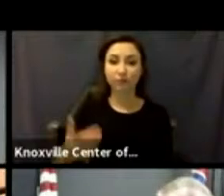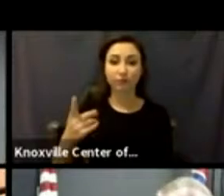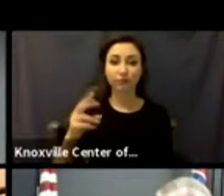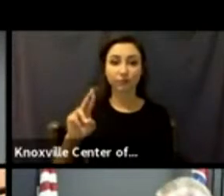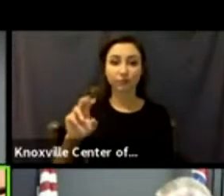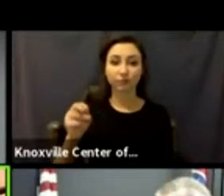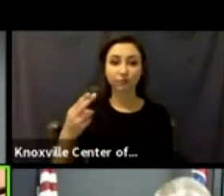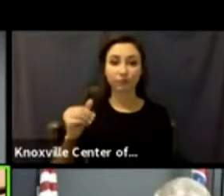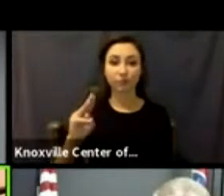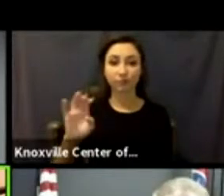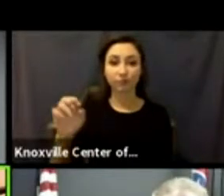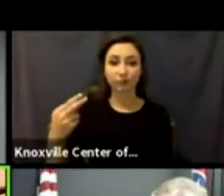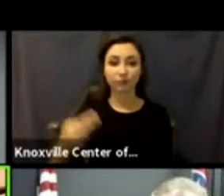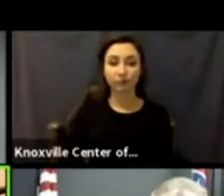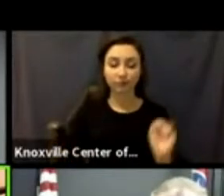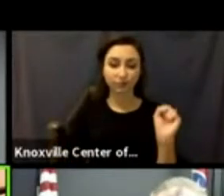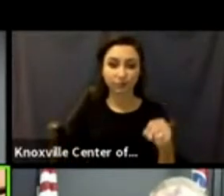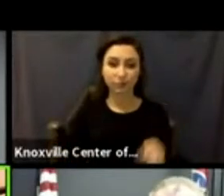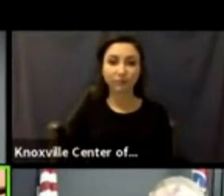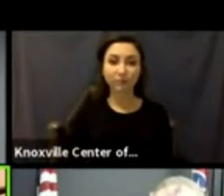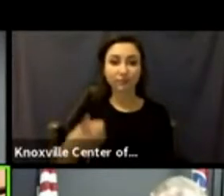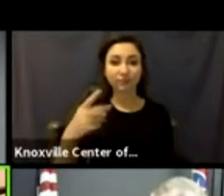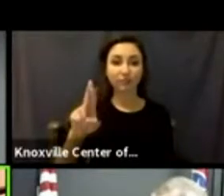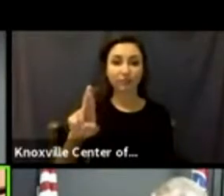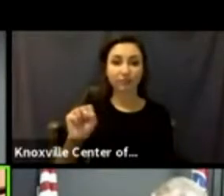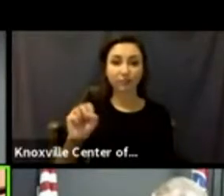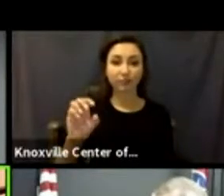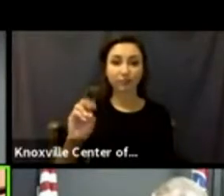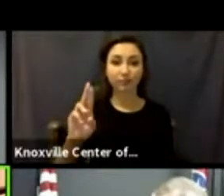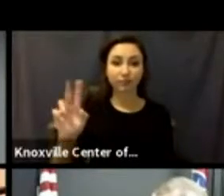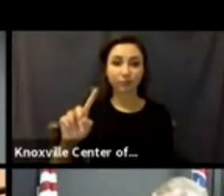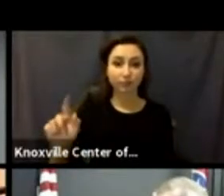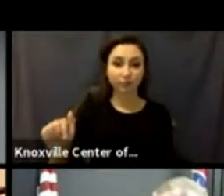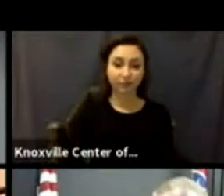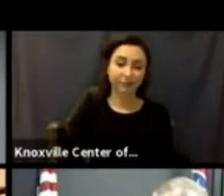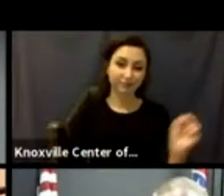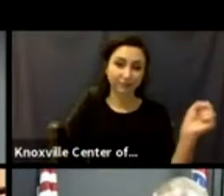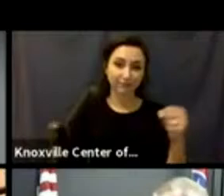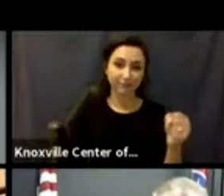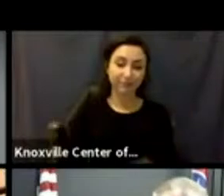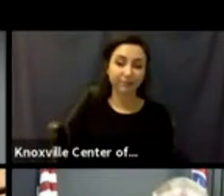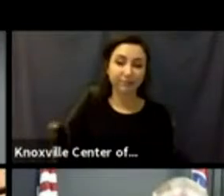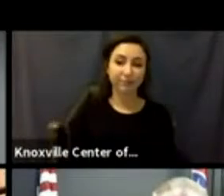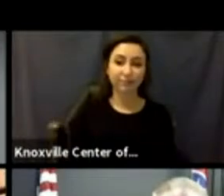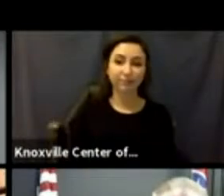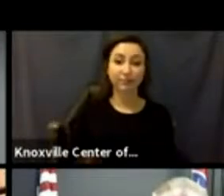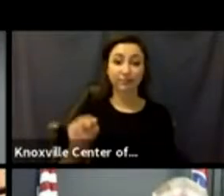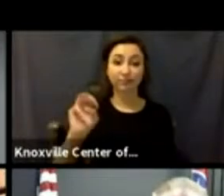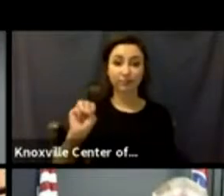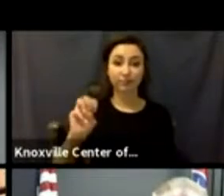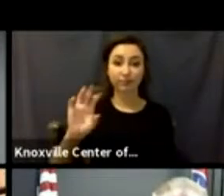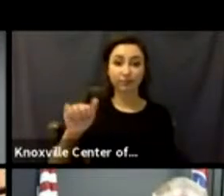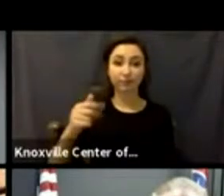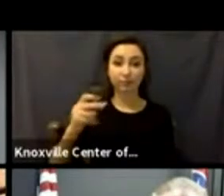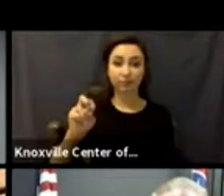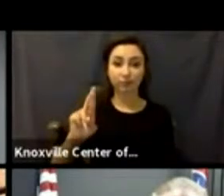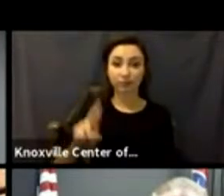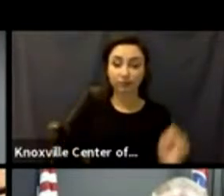Shamia, Yes. Dr. Souza, Yes. Ms. Wagner,